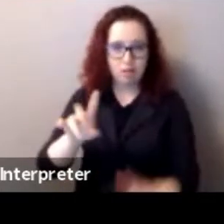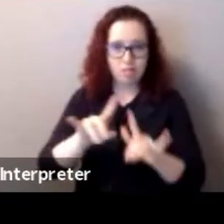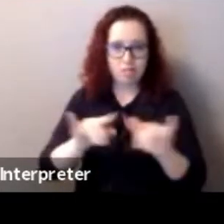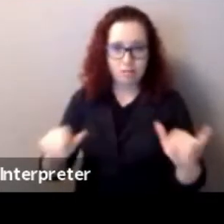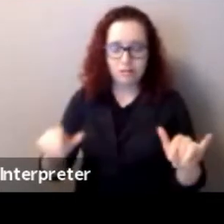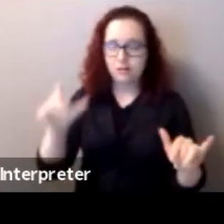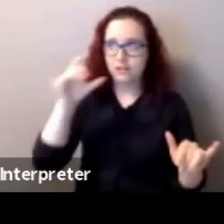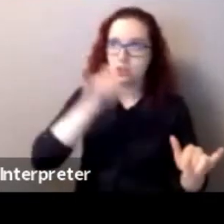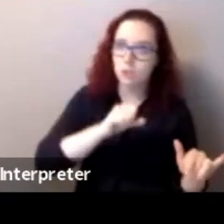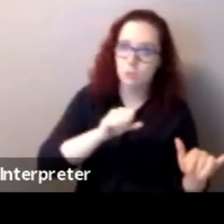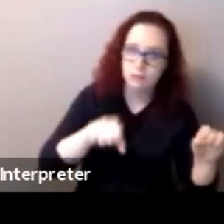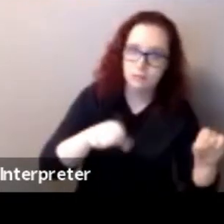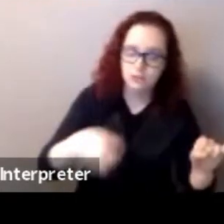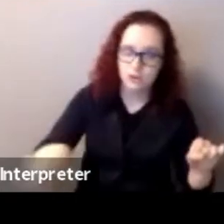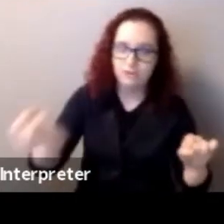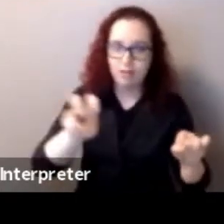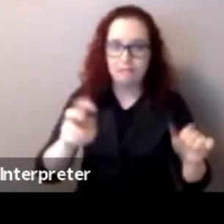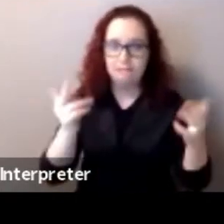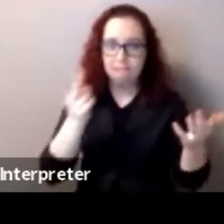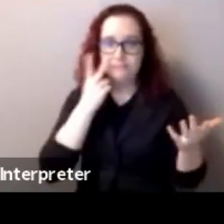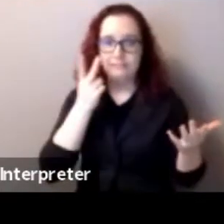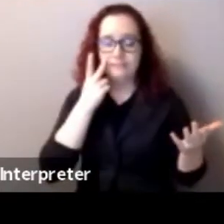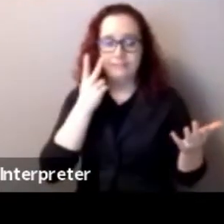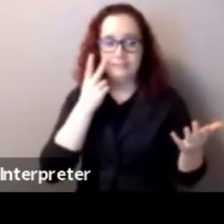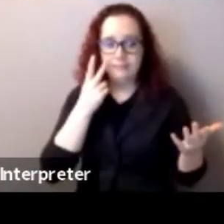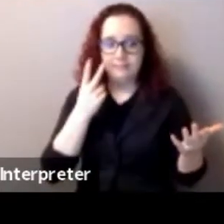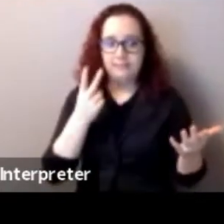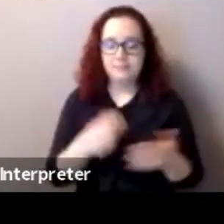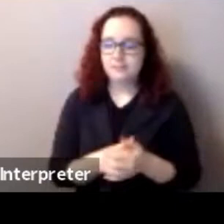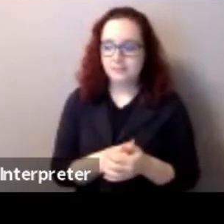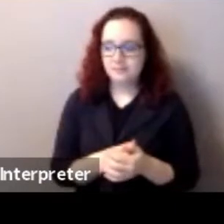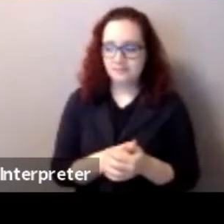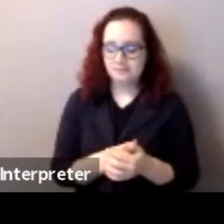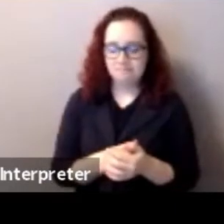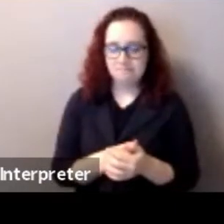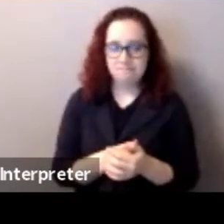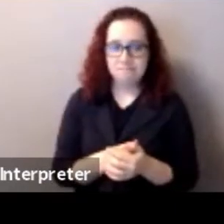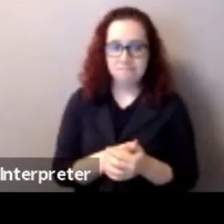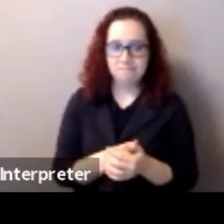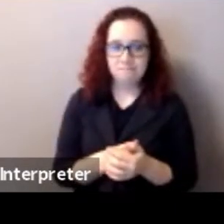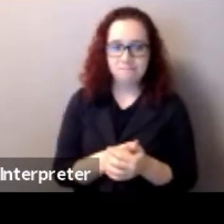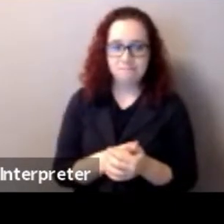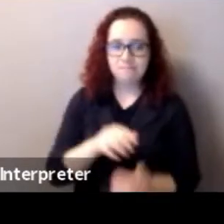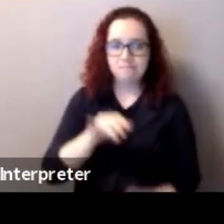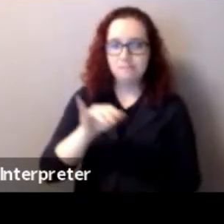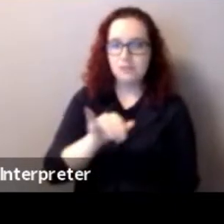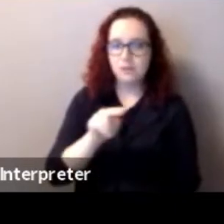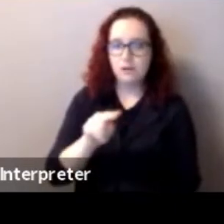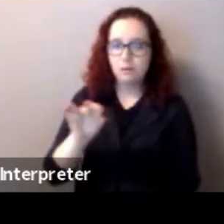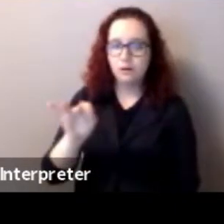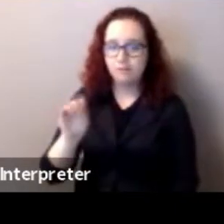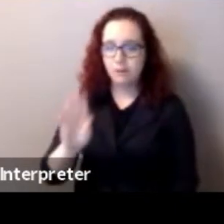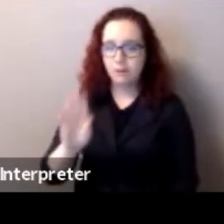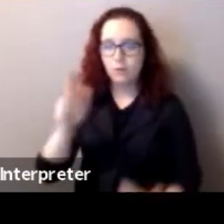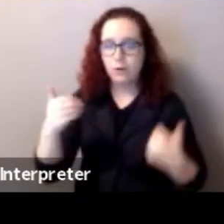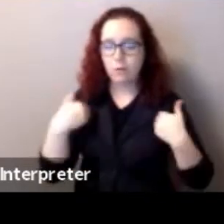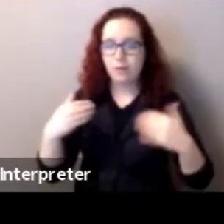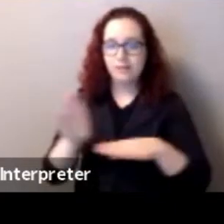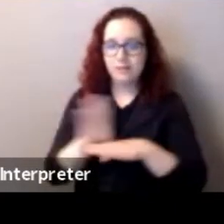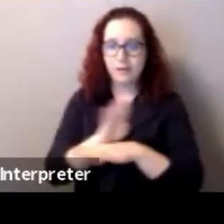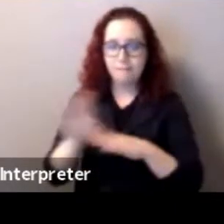assuming there is travel. And then during this time, also in January and February, you should be planning on your business meeting and any